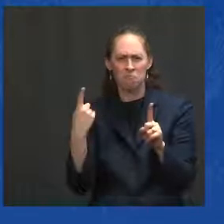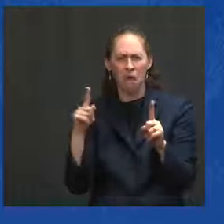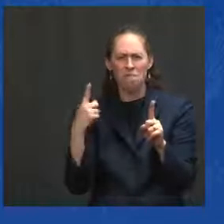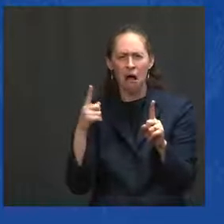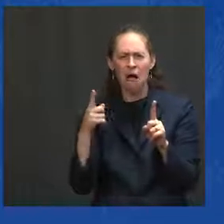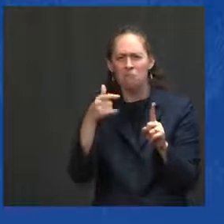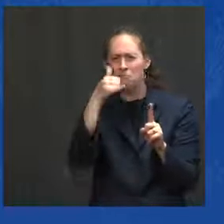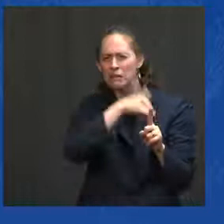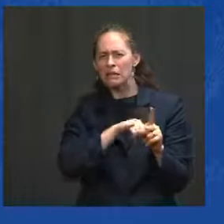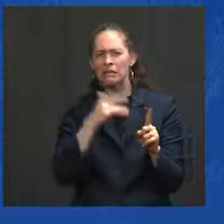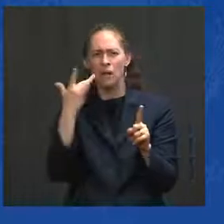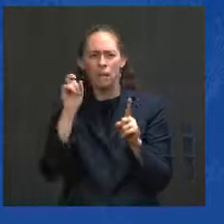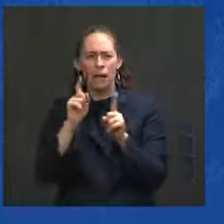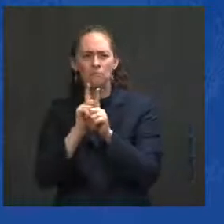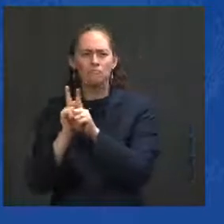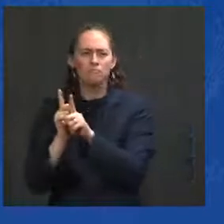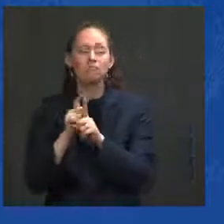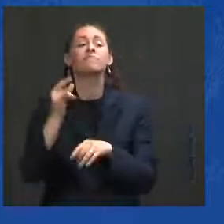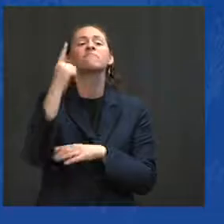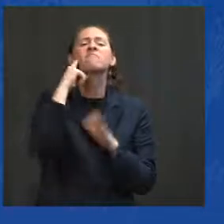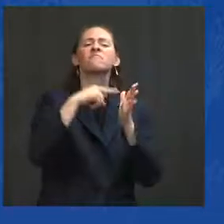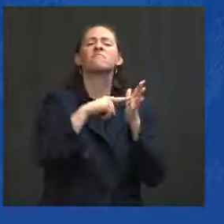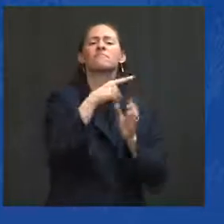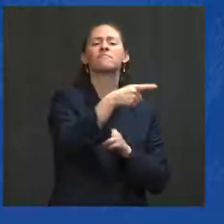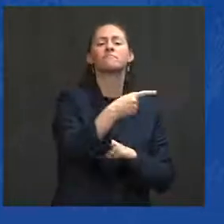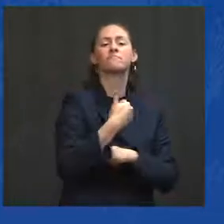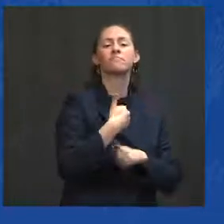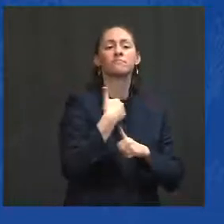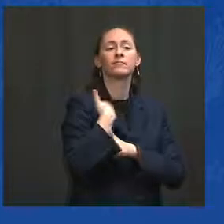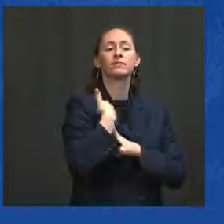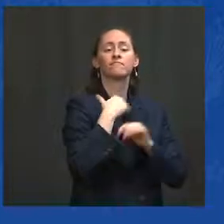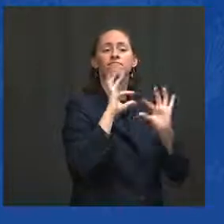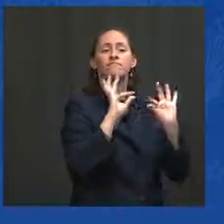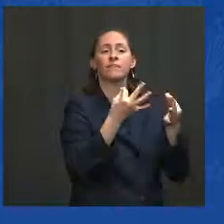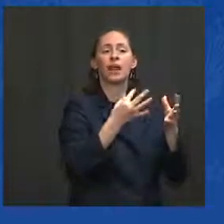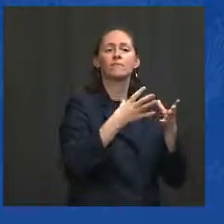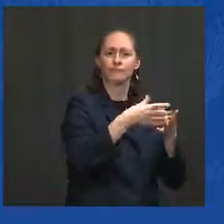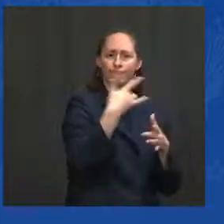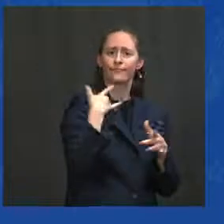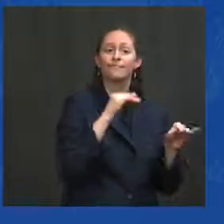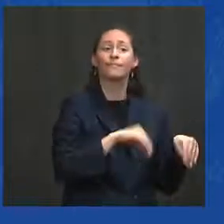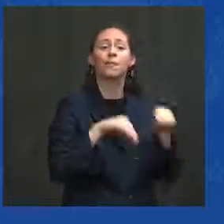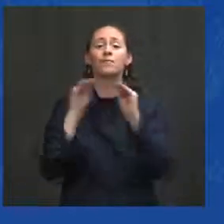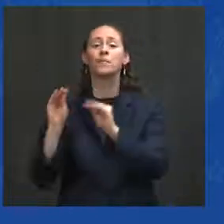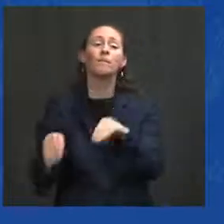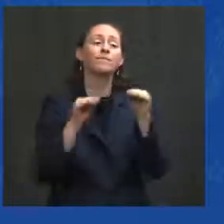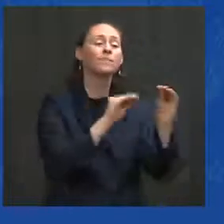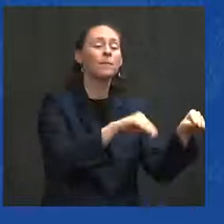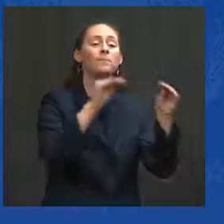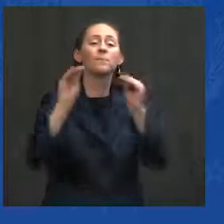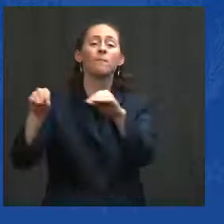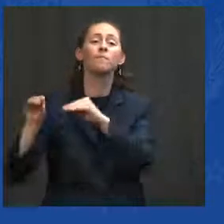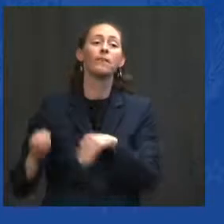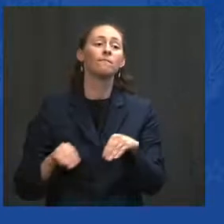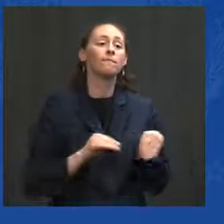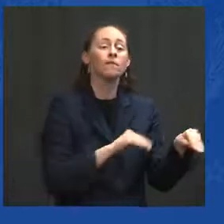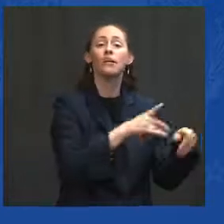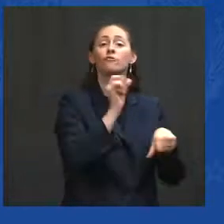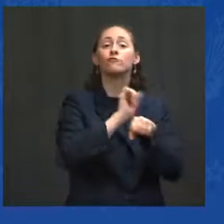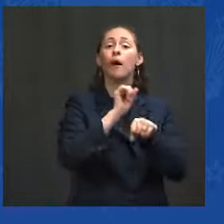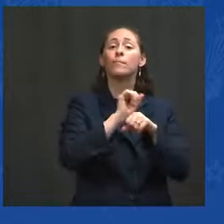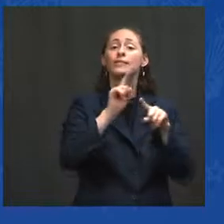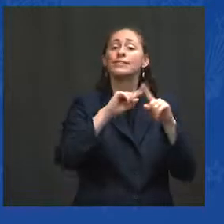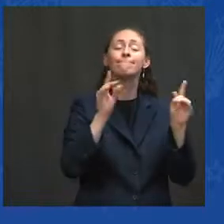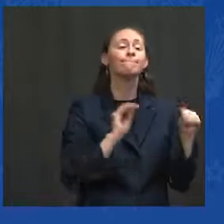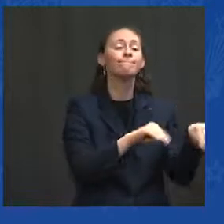Military families, for example, they're often on the move between states with each new assignment. So you have a